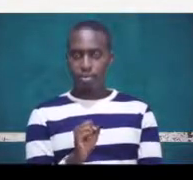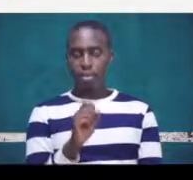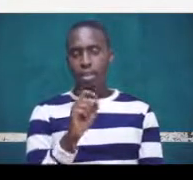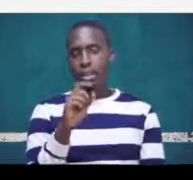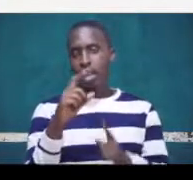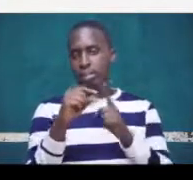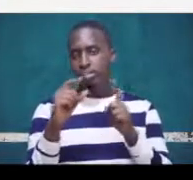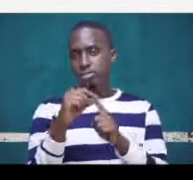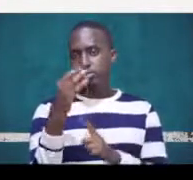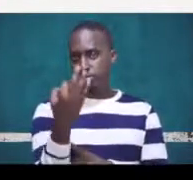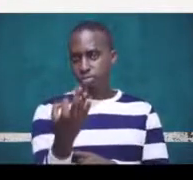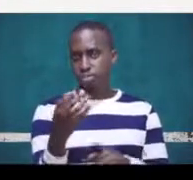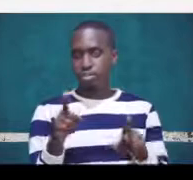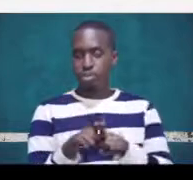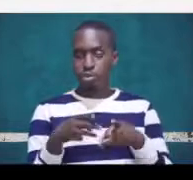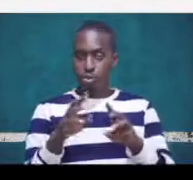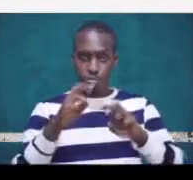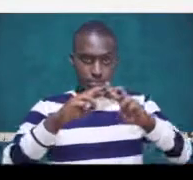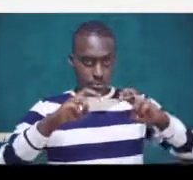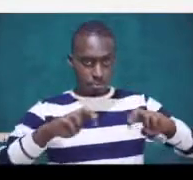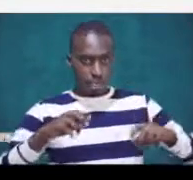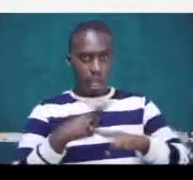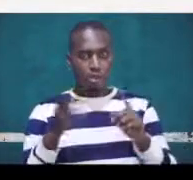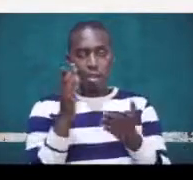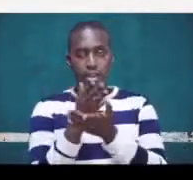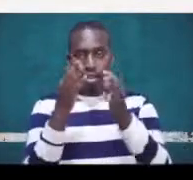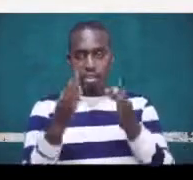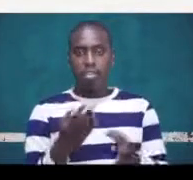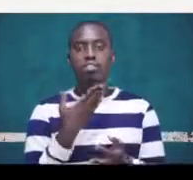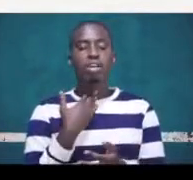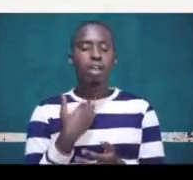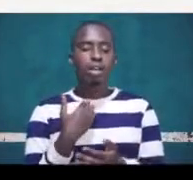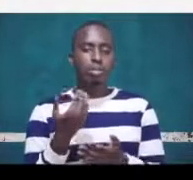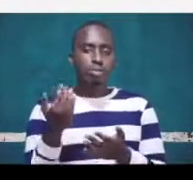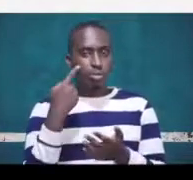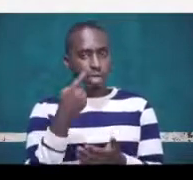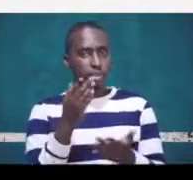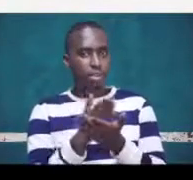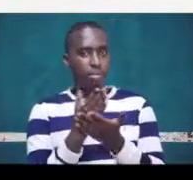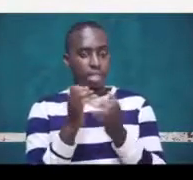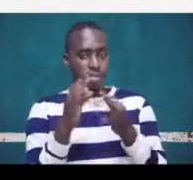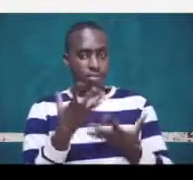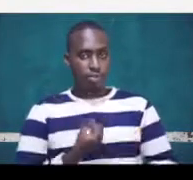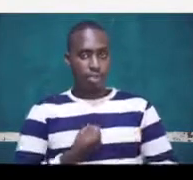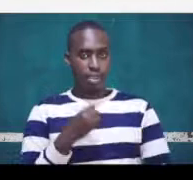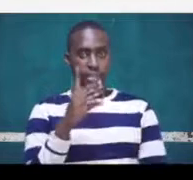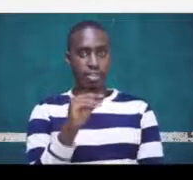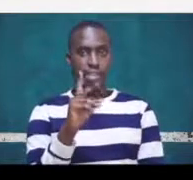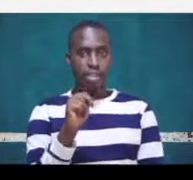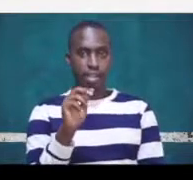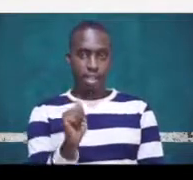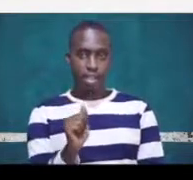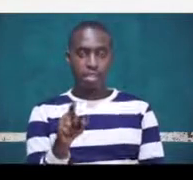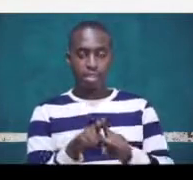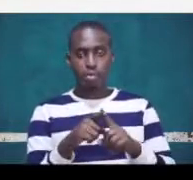triplets of bases, as you can check. Now, there is something I really want you to recall, that while we have the DNA double-stranded, here we